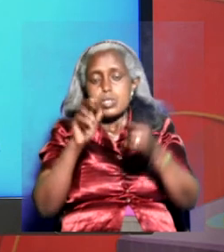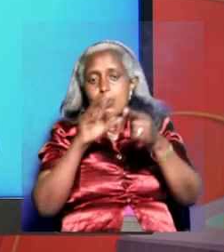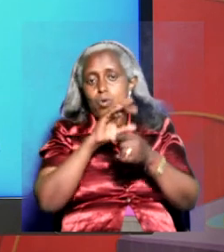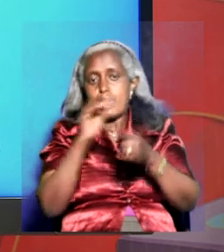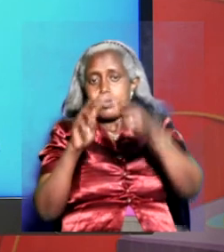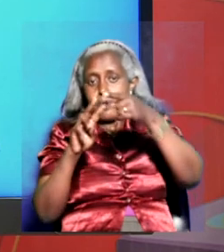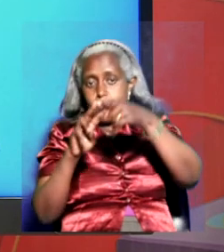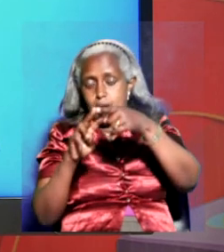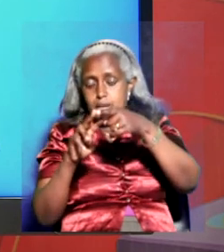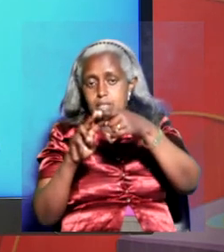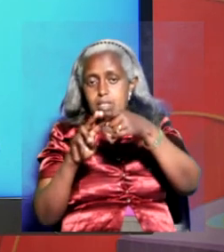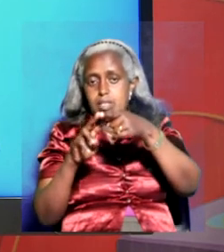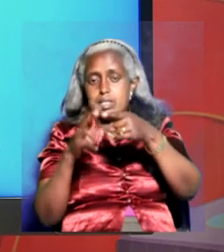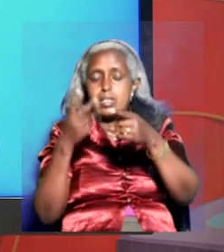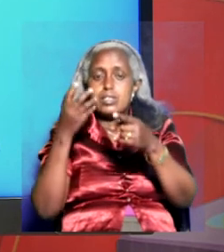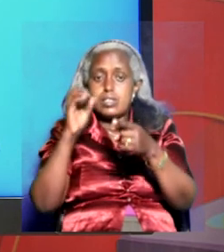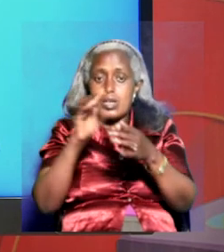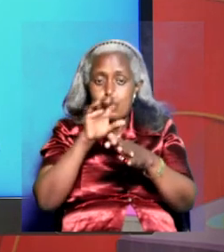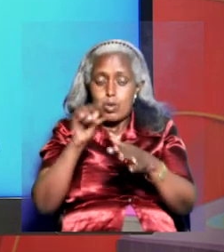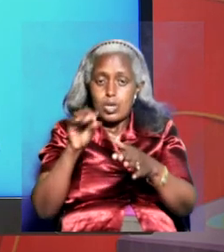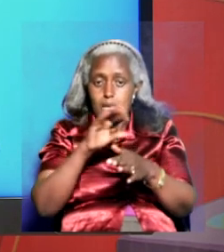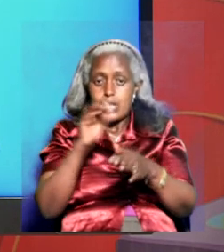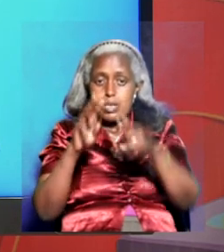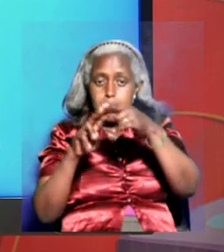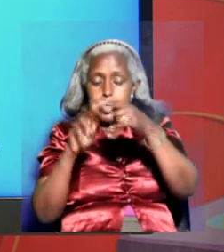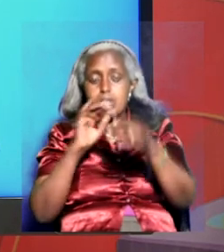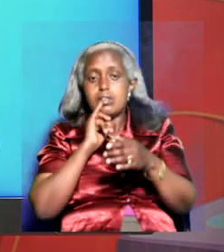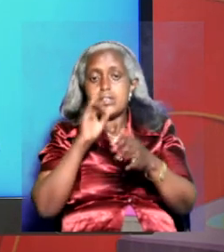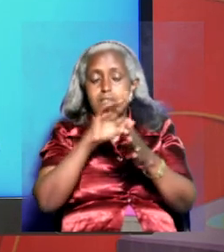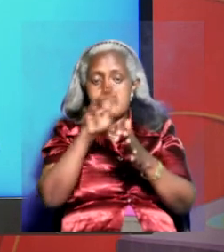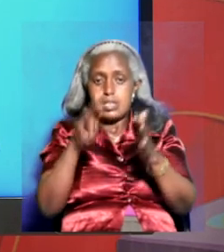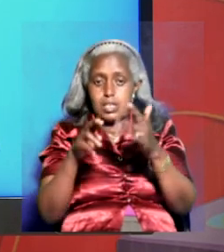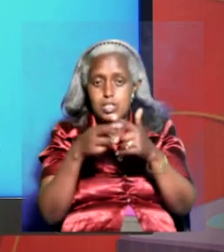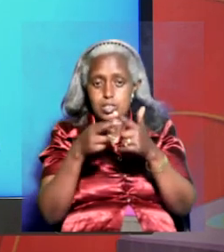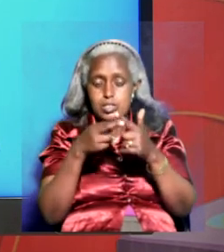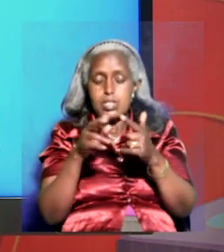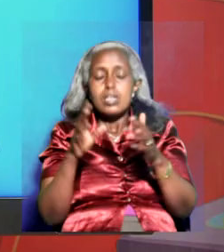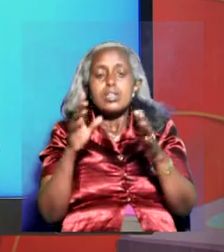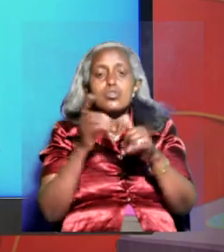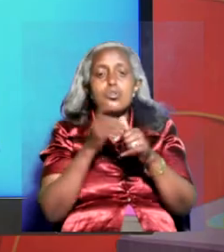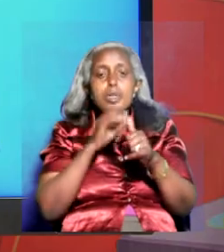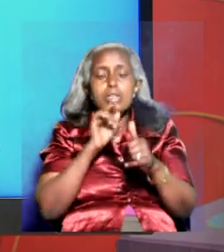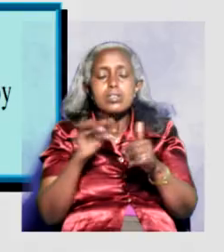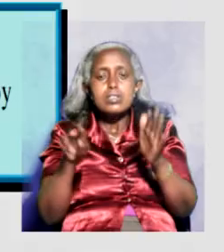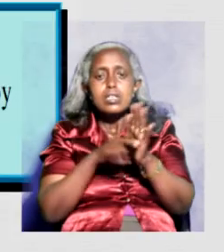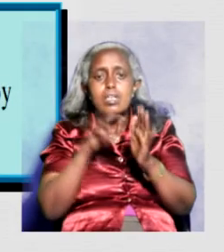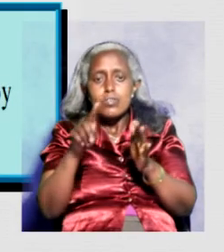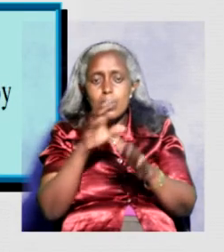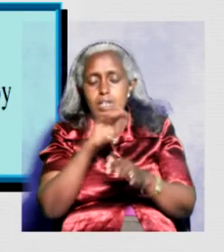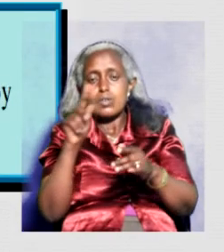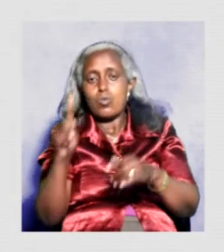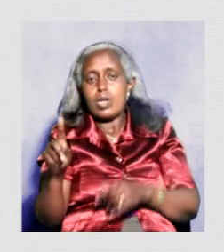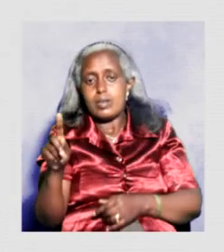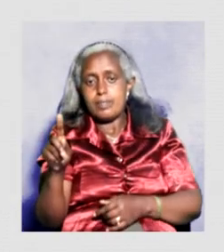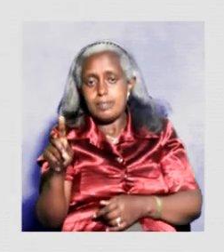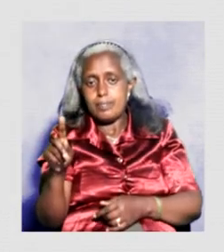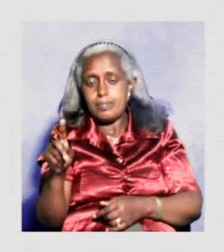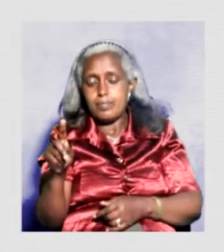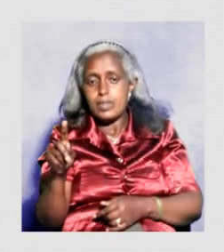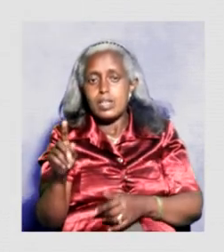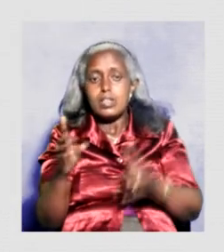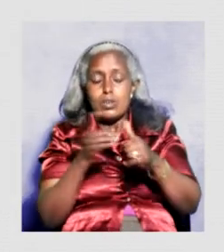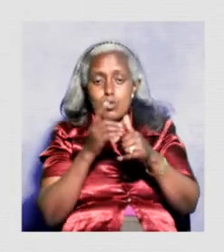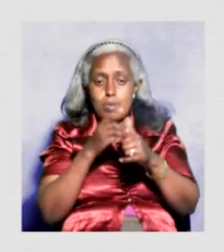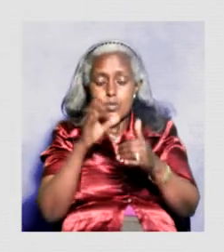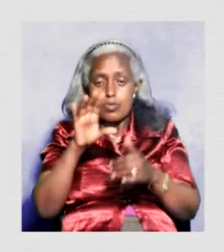pi. The range is between 0 and pi, and the domain is between -1 and 1. The domain